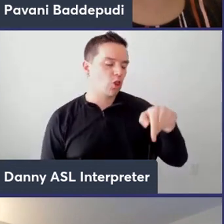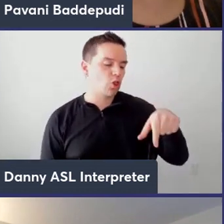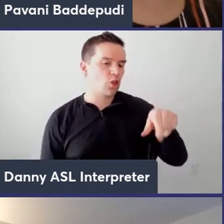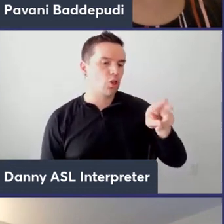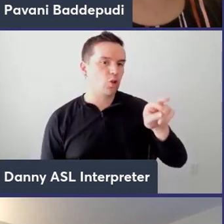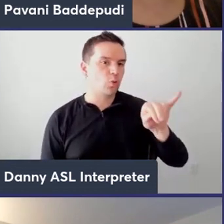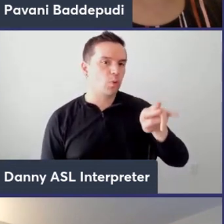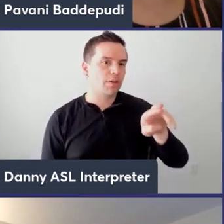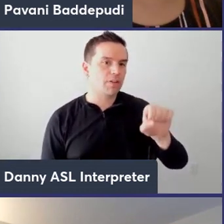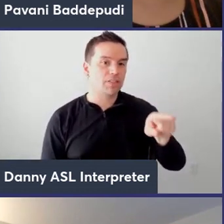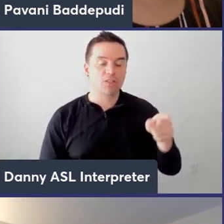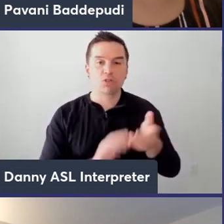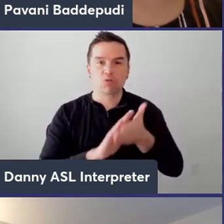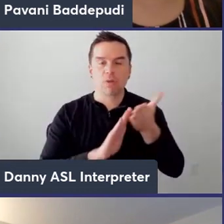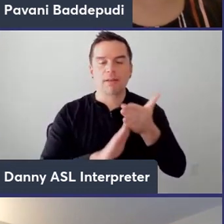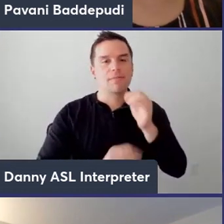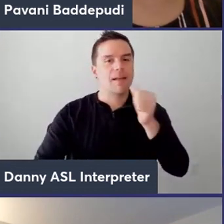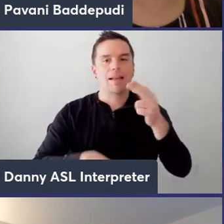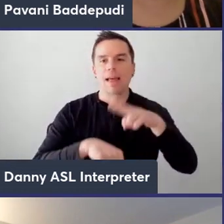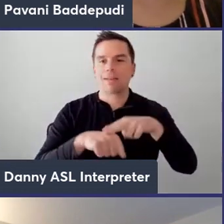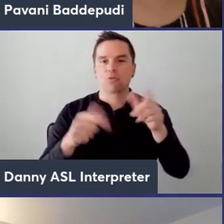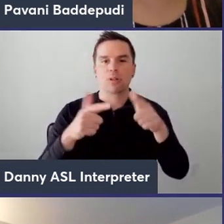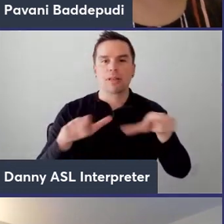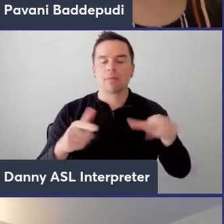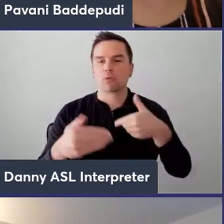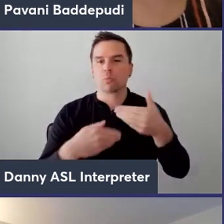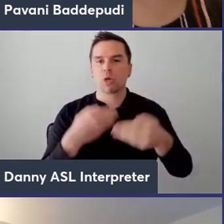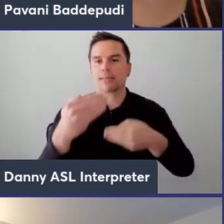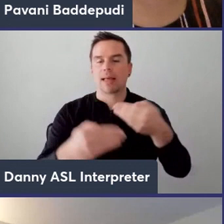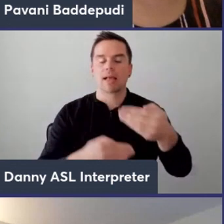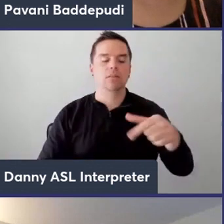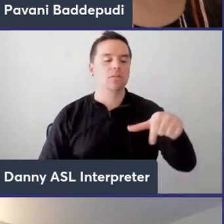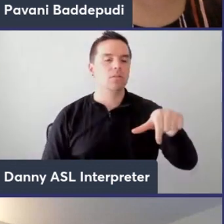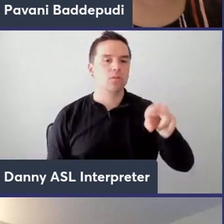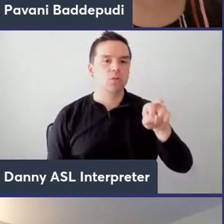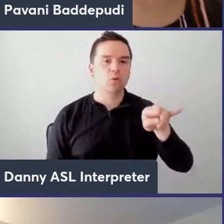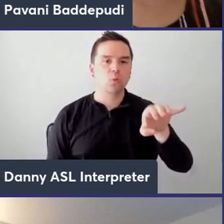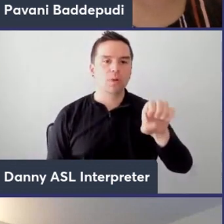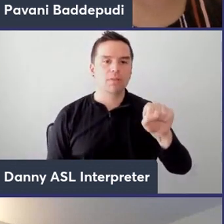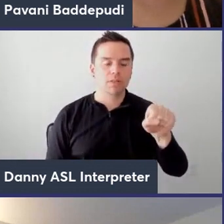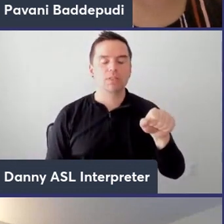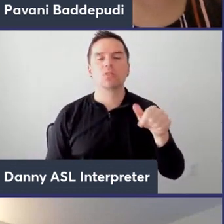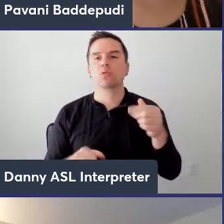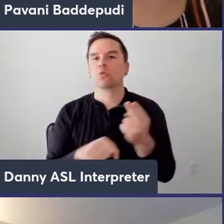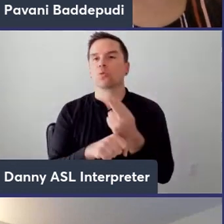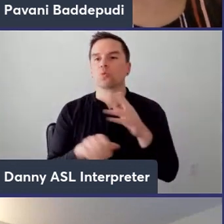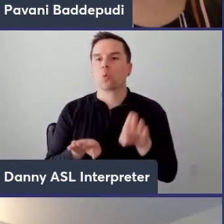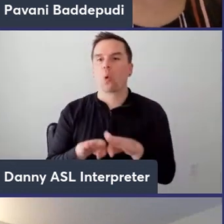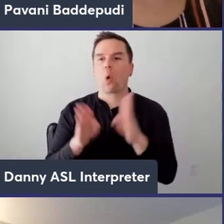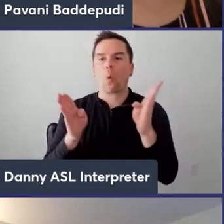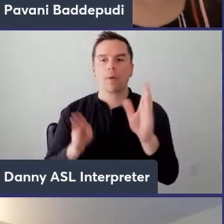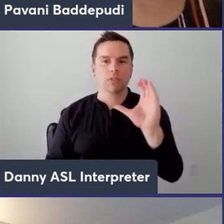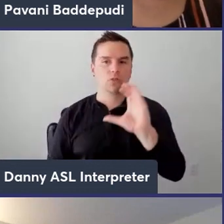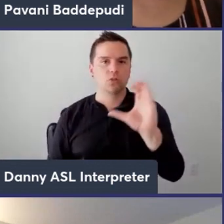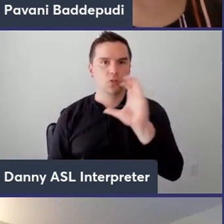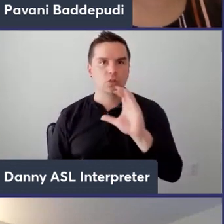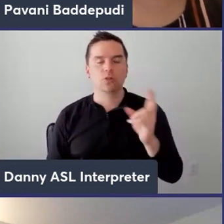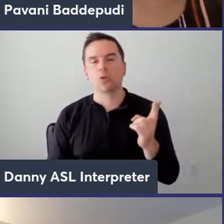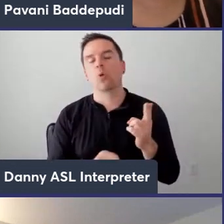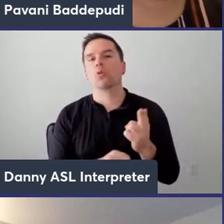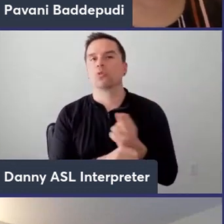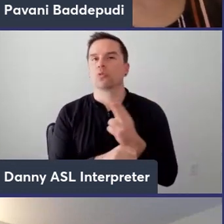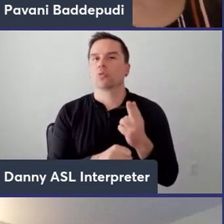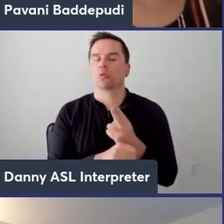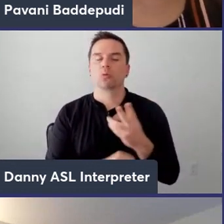language processed. The queries are open search queries, right? So you formulate them through usually some sort